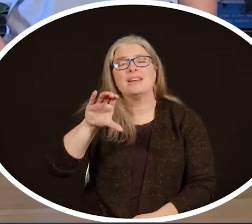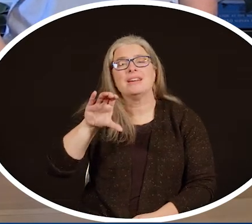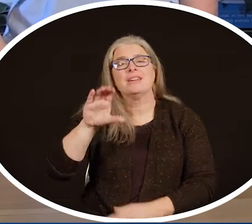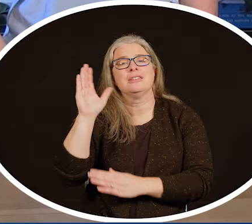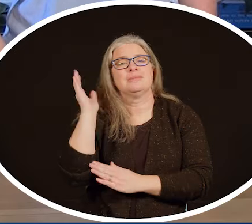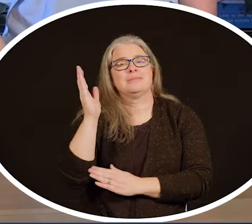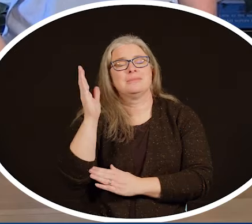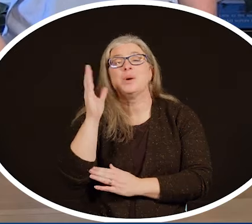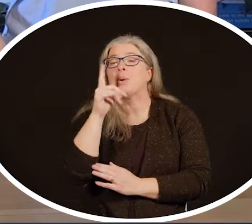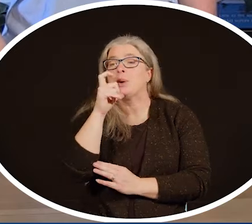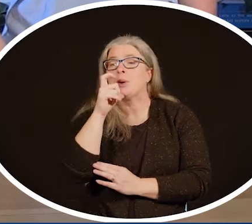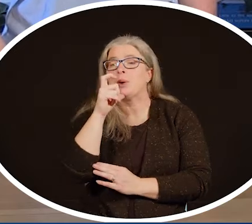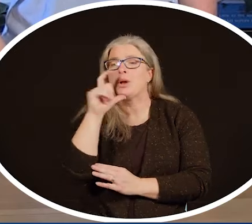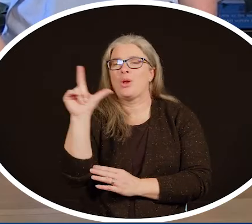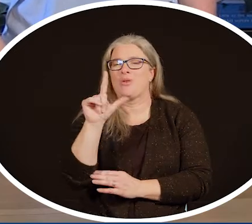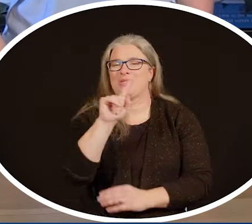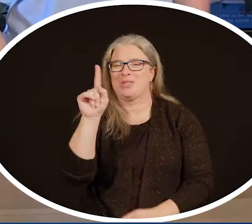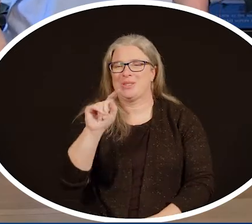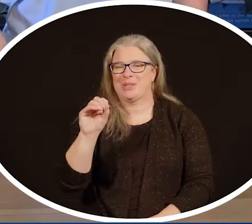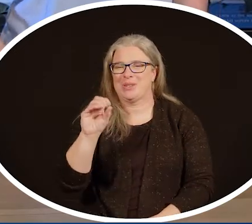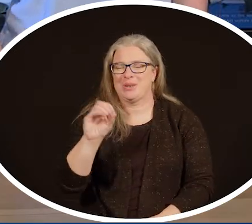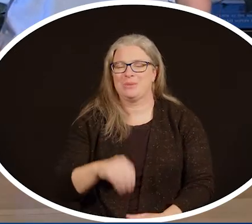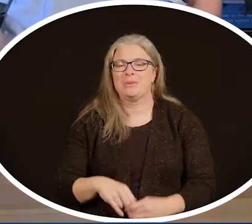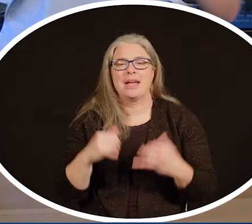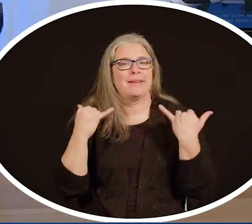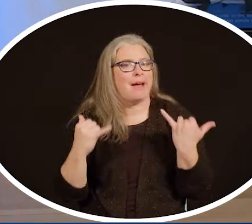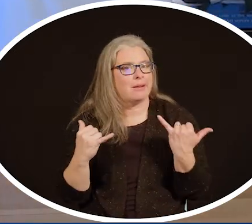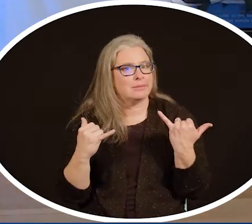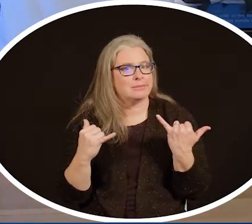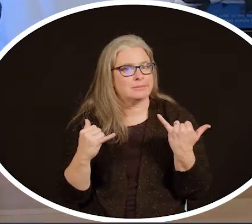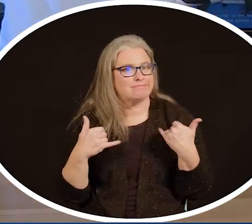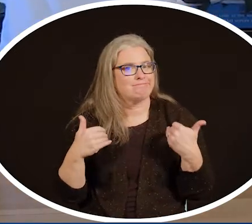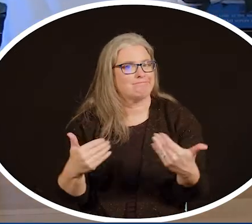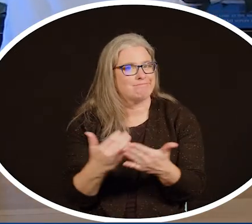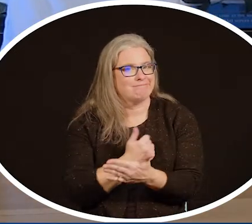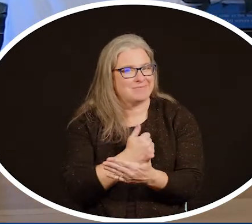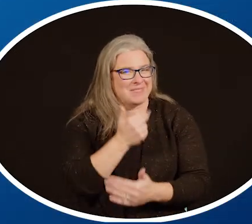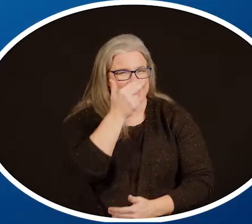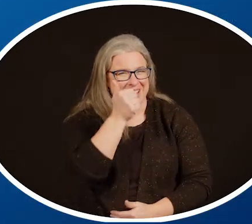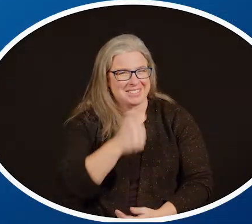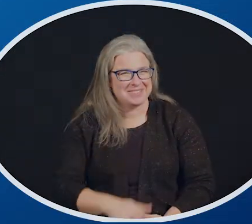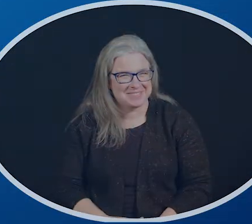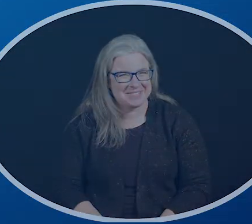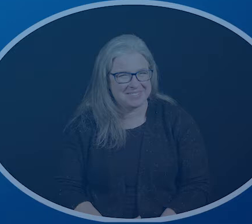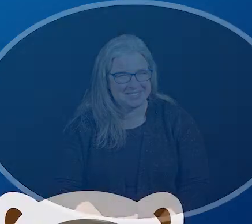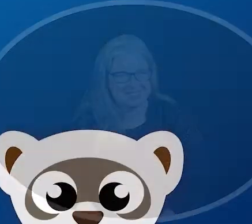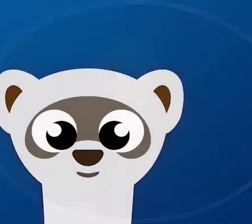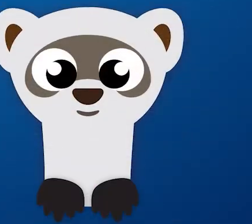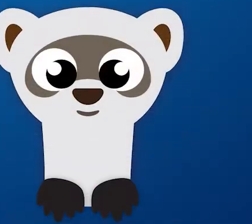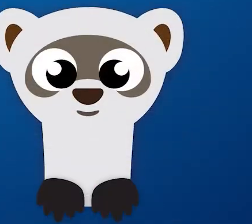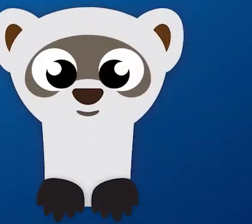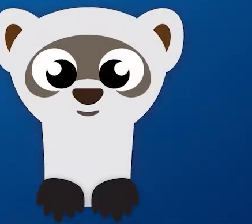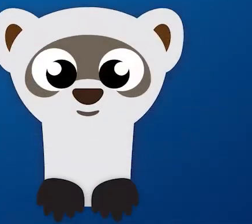PNC and brought to you by the Louisville Zoo. Now, let's go have some fun.